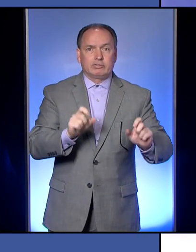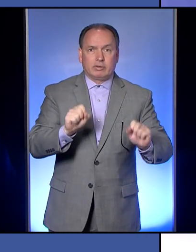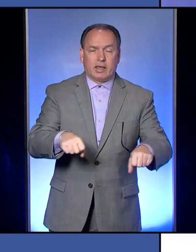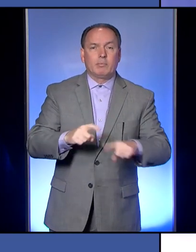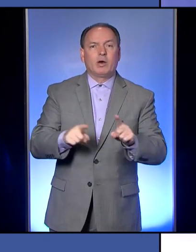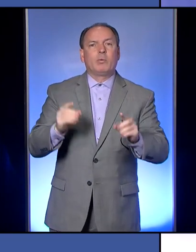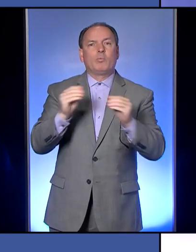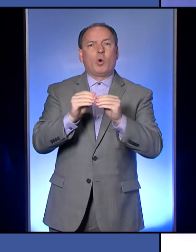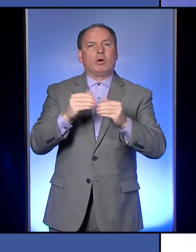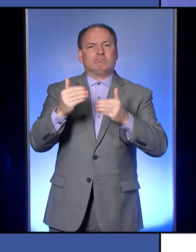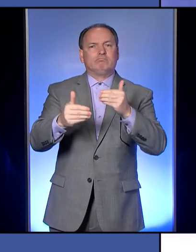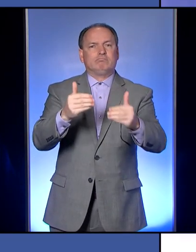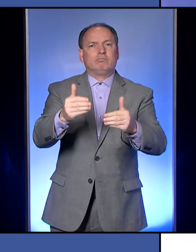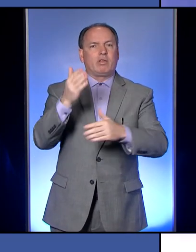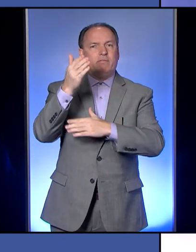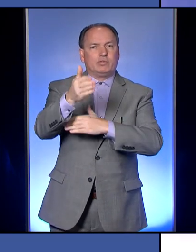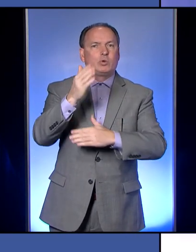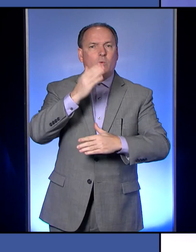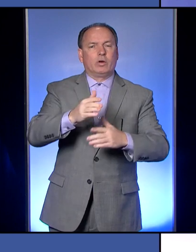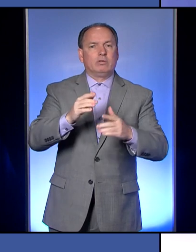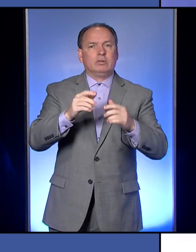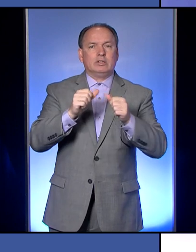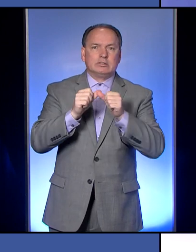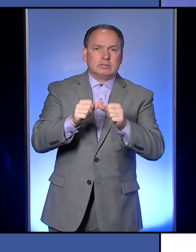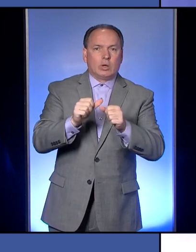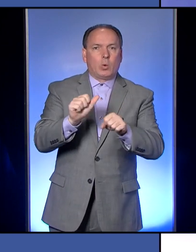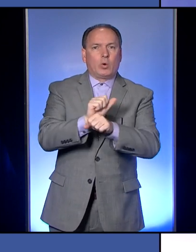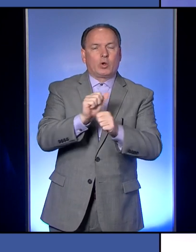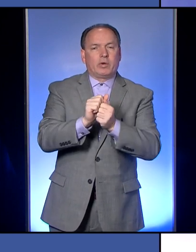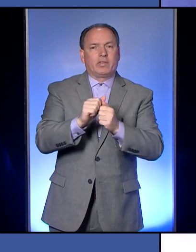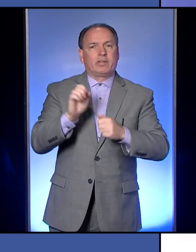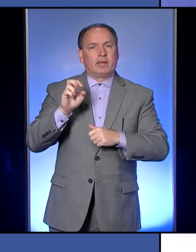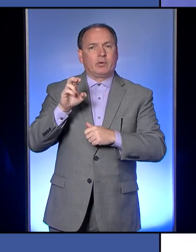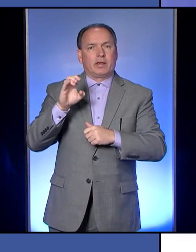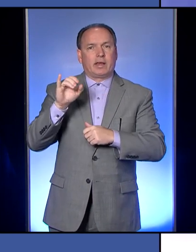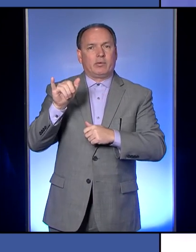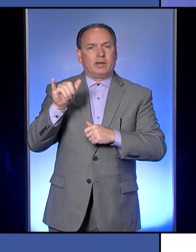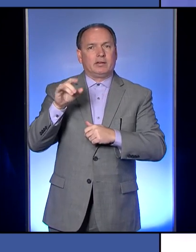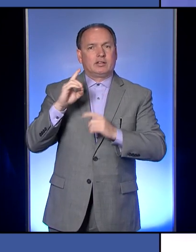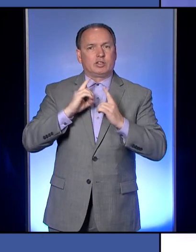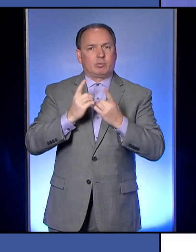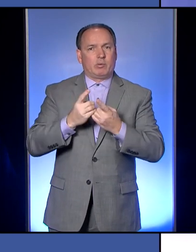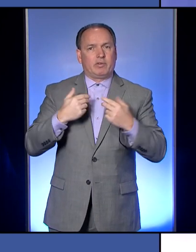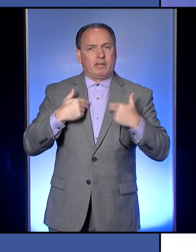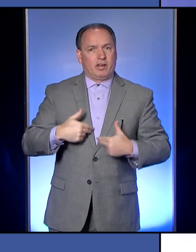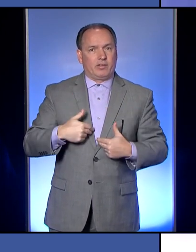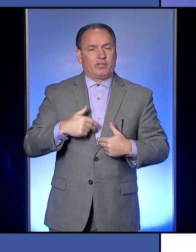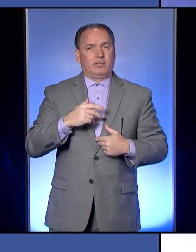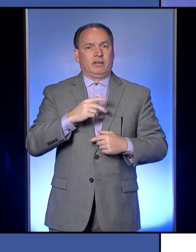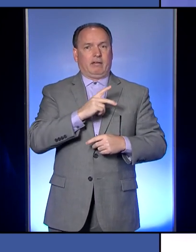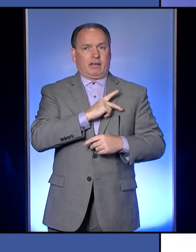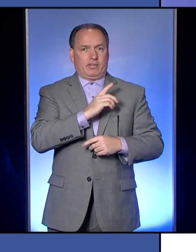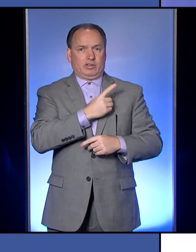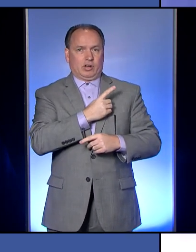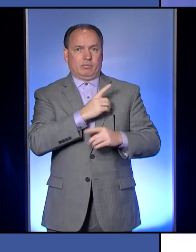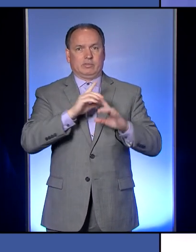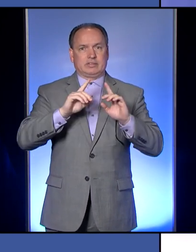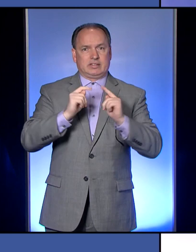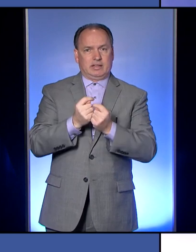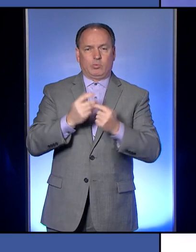future. We continue to work closely with Erie County Department of Health and with Kathy Dahlkemper's team. They've been just wonderful to work